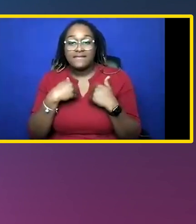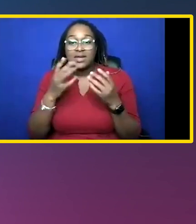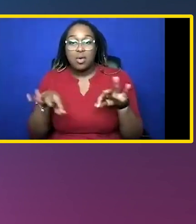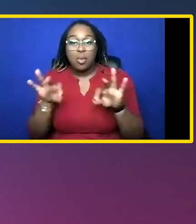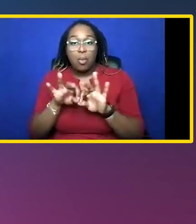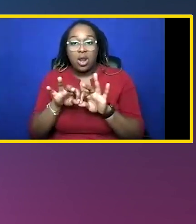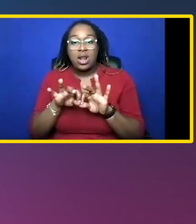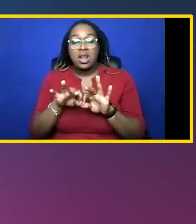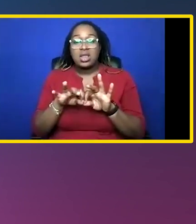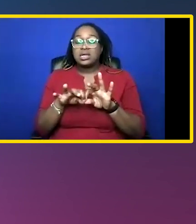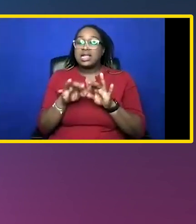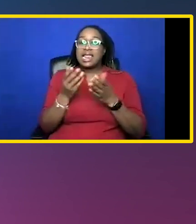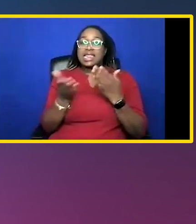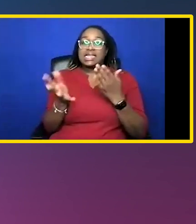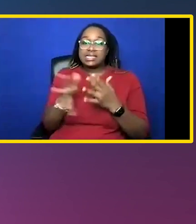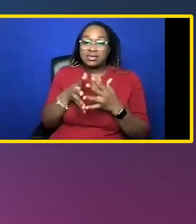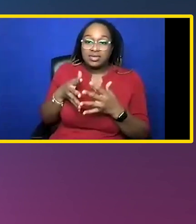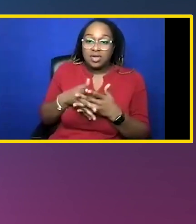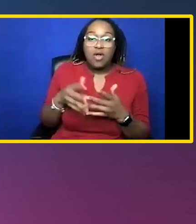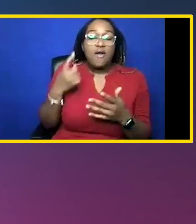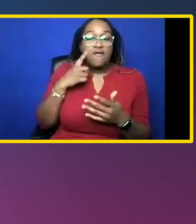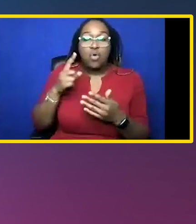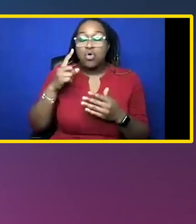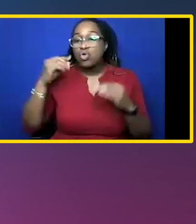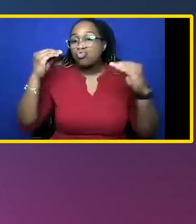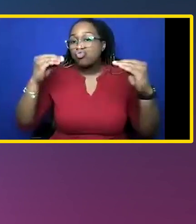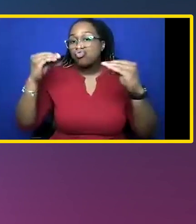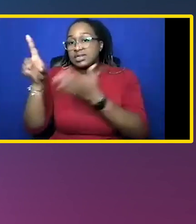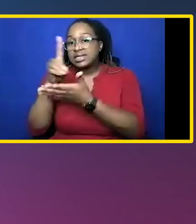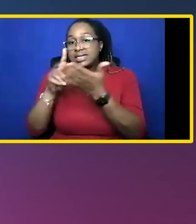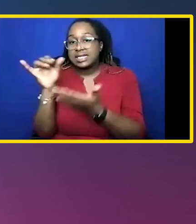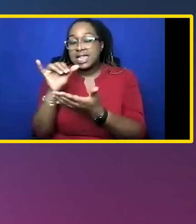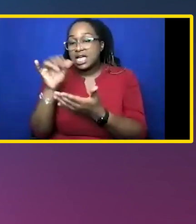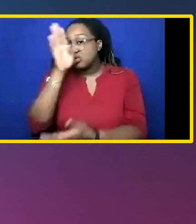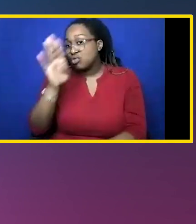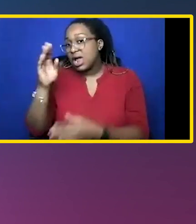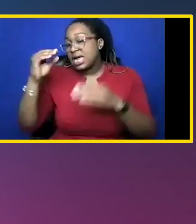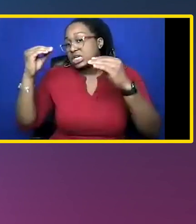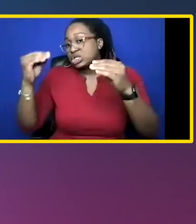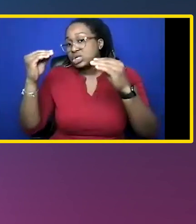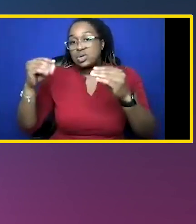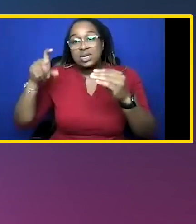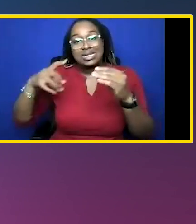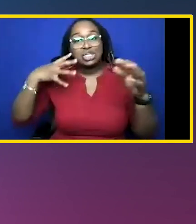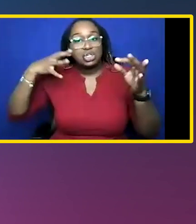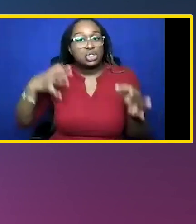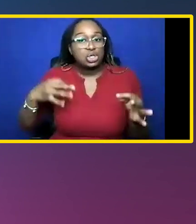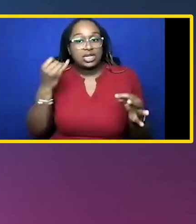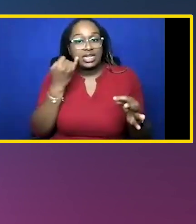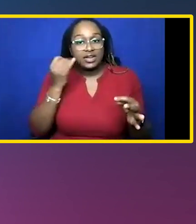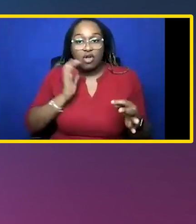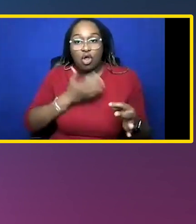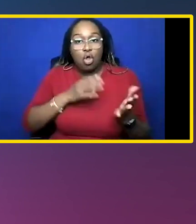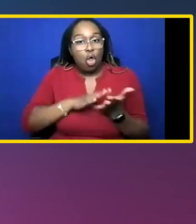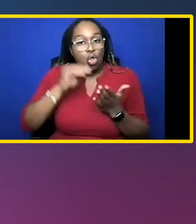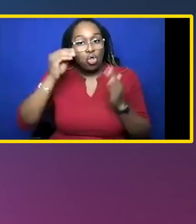factors embedded in it for its instructional design, such as direct instruction. We need to determine whether or not our